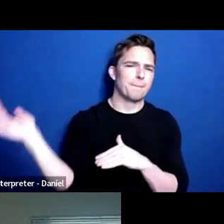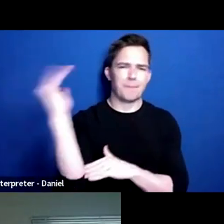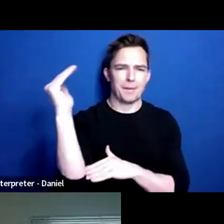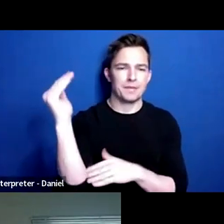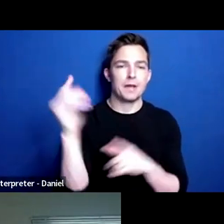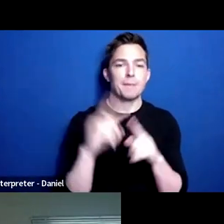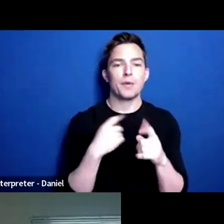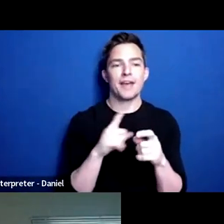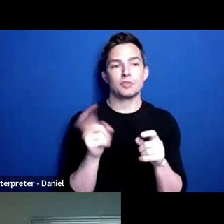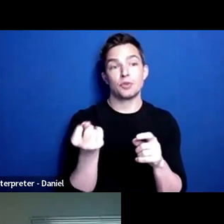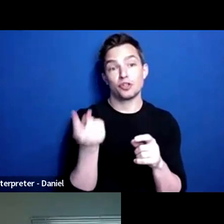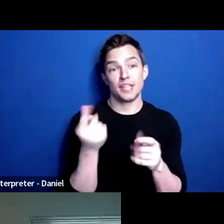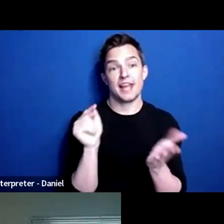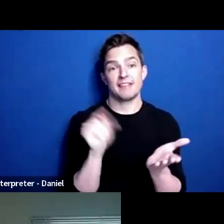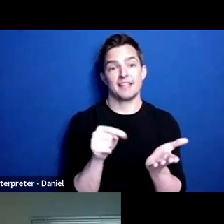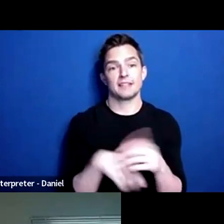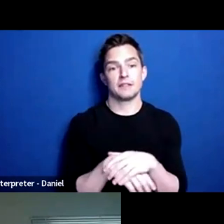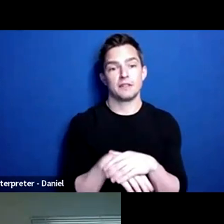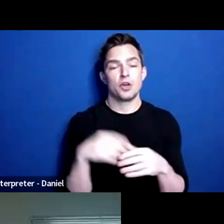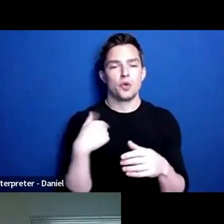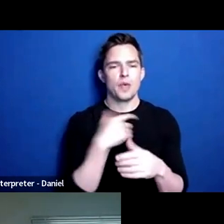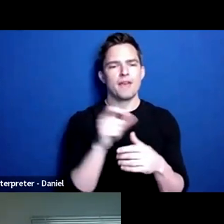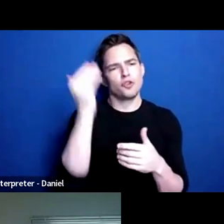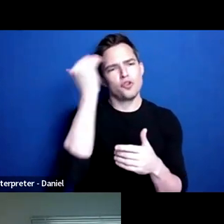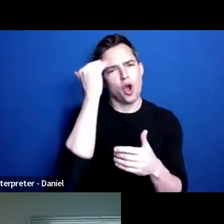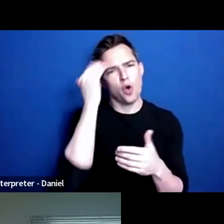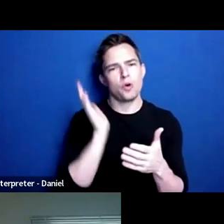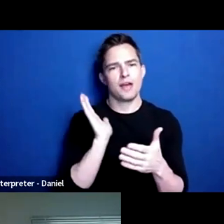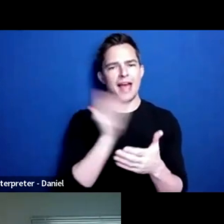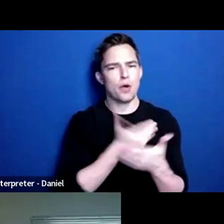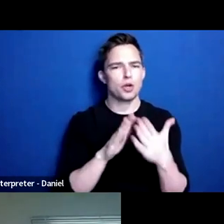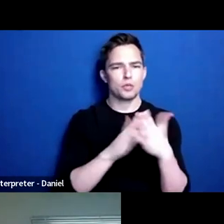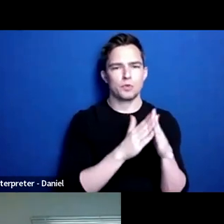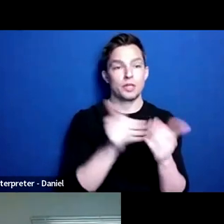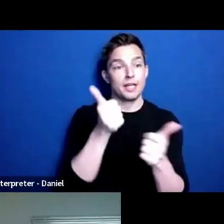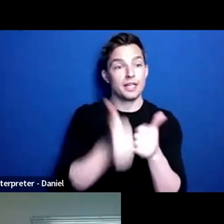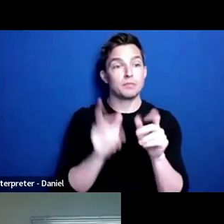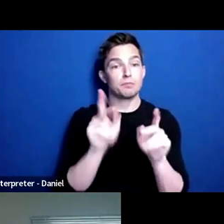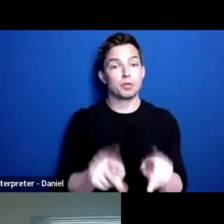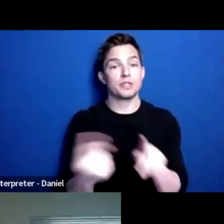have to understand that, and we have to know our community members. We have to take the time for each individual that comes in to really